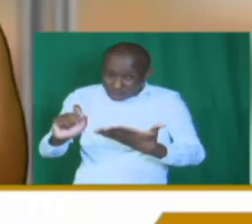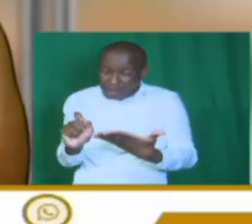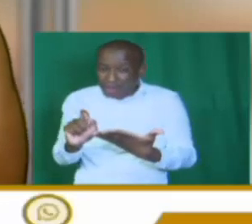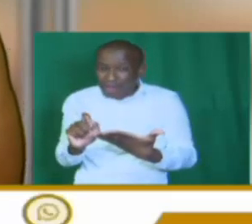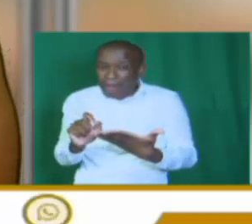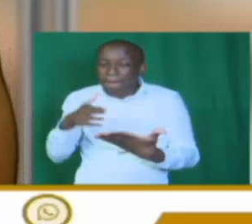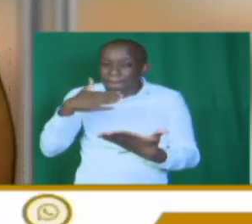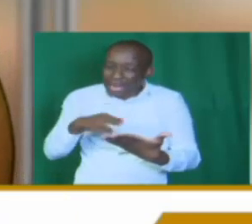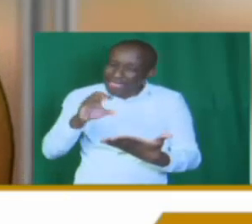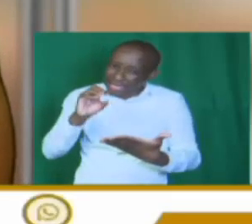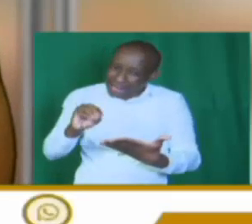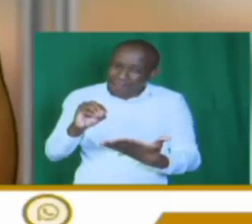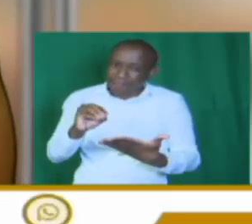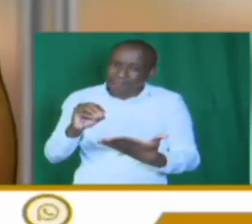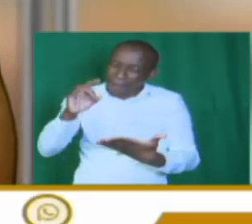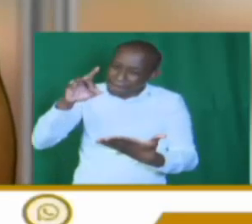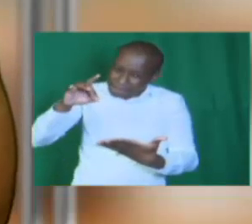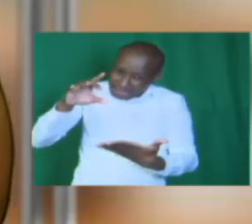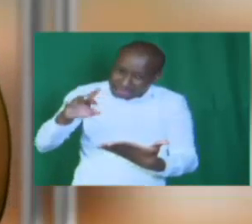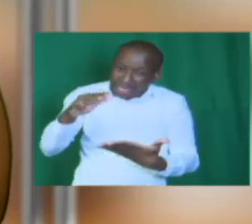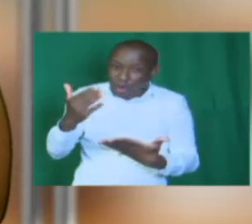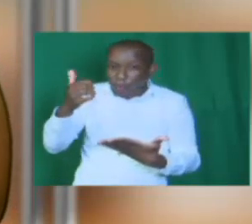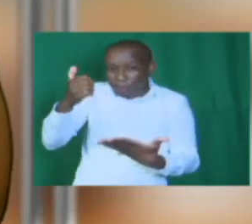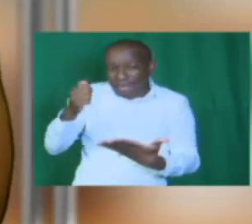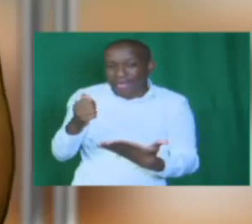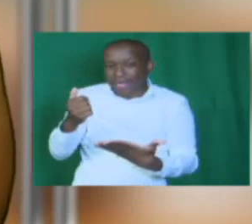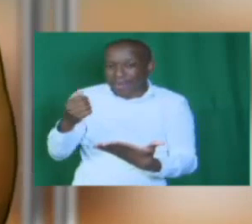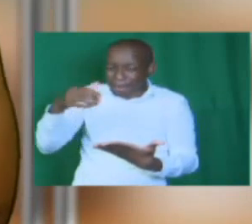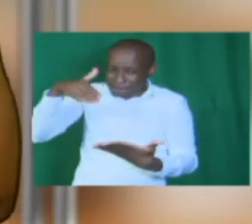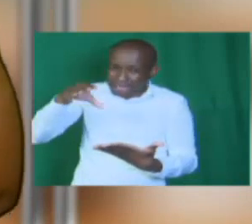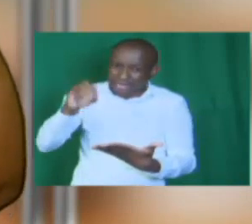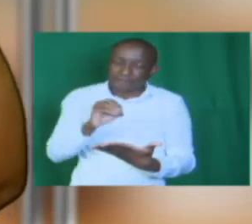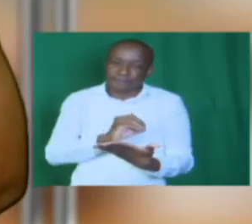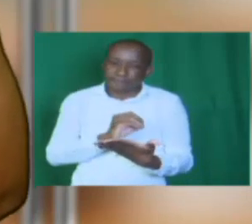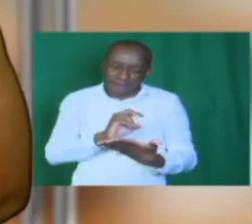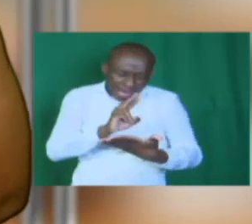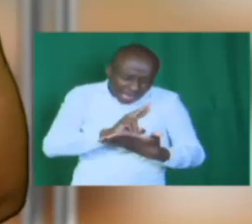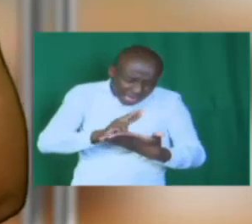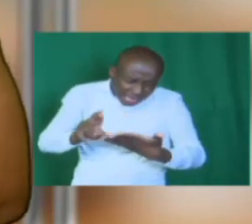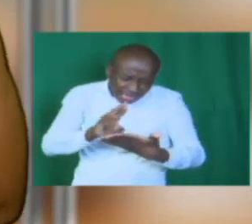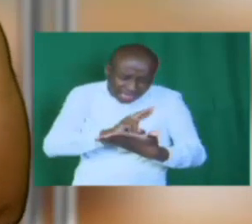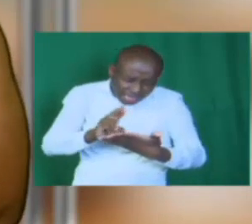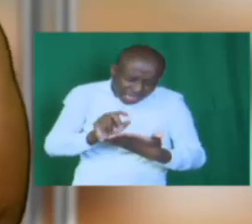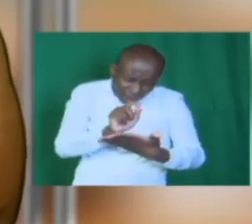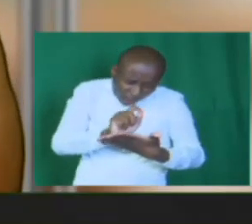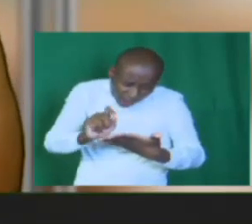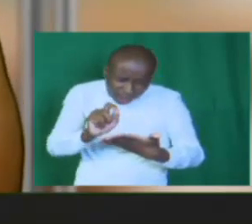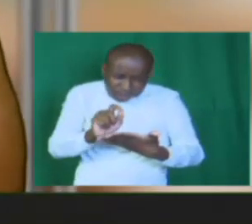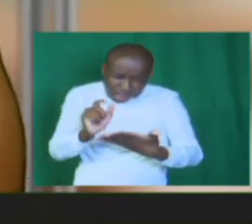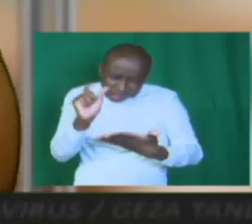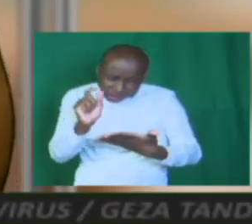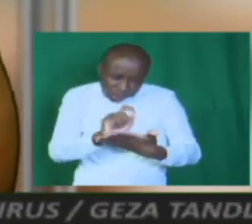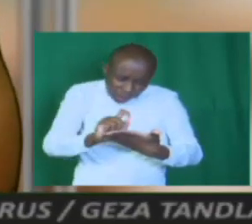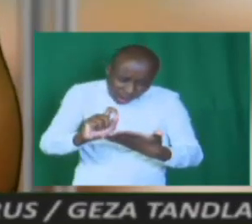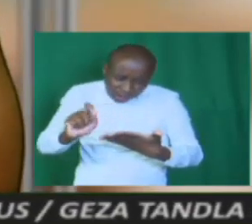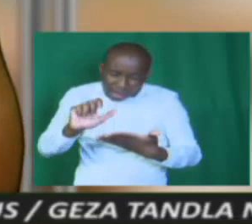to always have a pen and a pencil in your hand so that you may interact with your text. That is